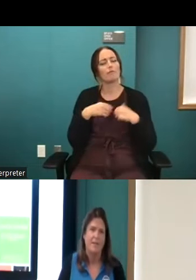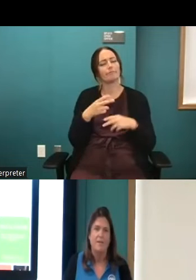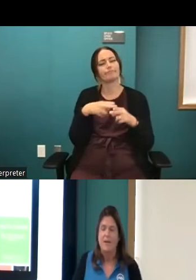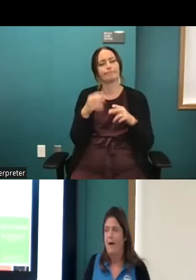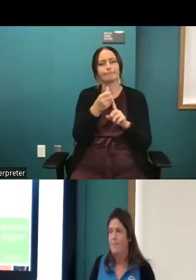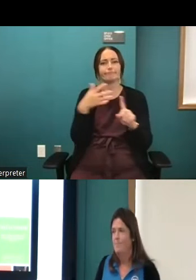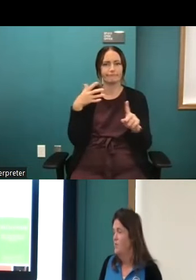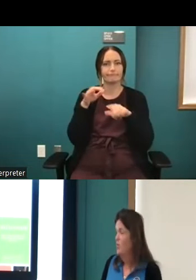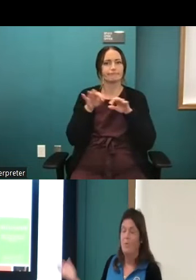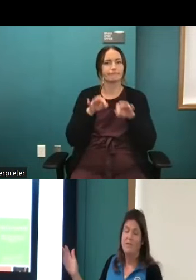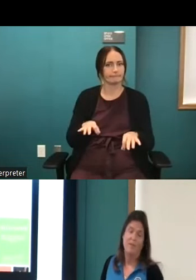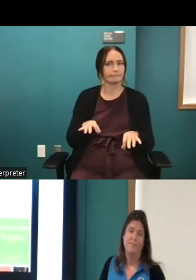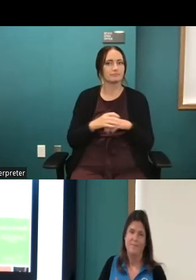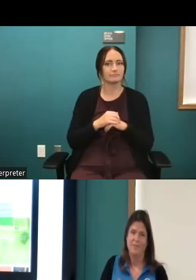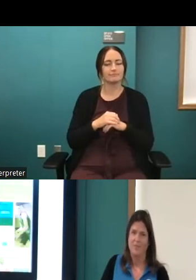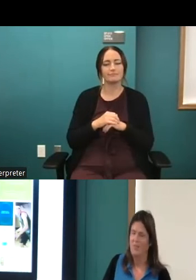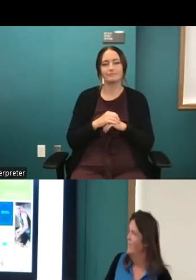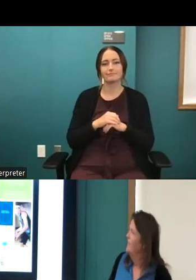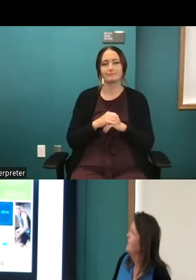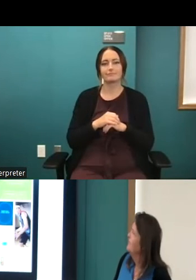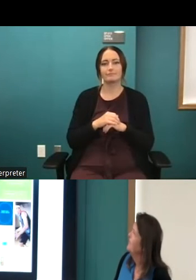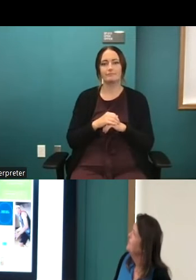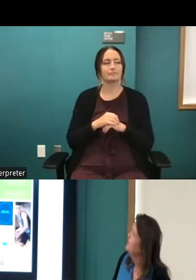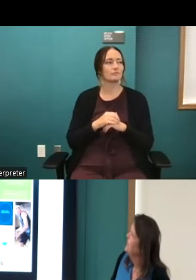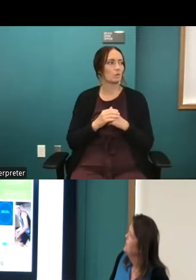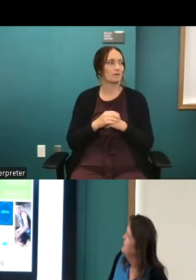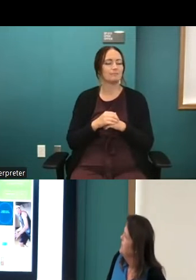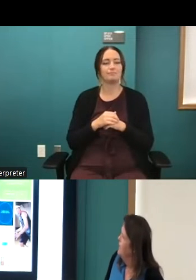and then you can go into it. So you can go ahead and click.